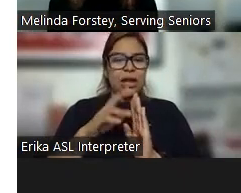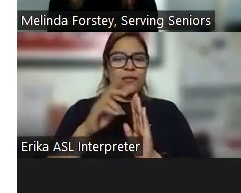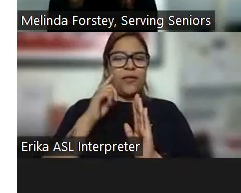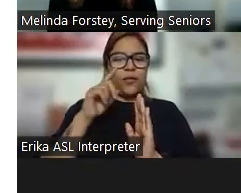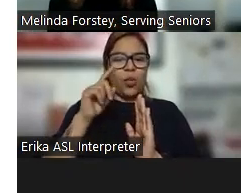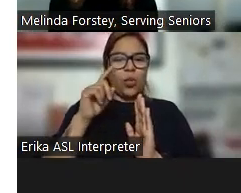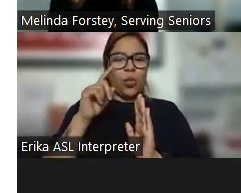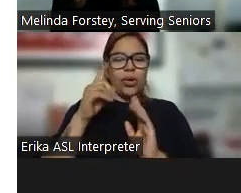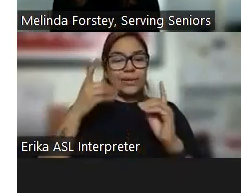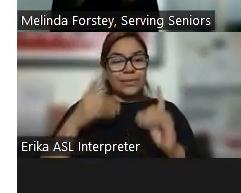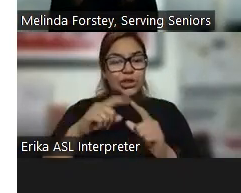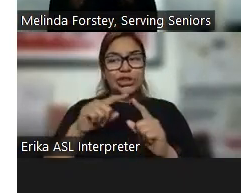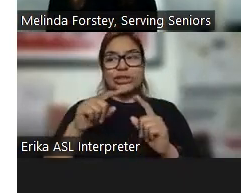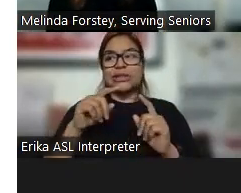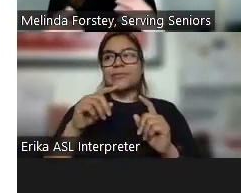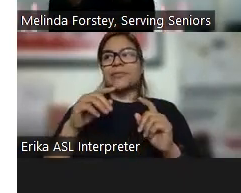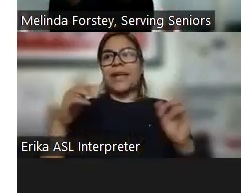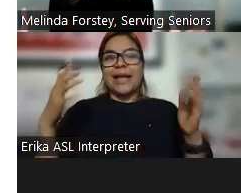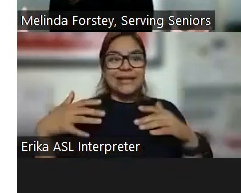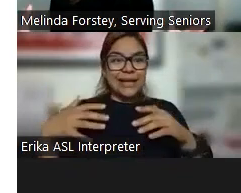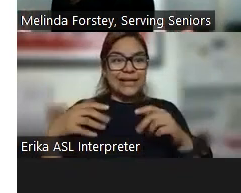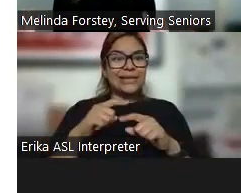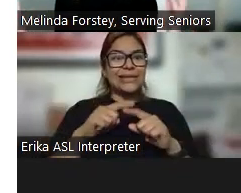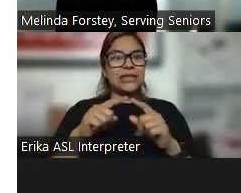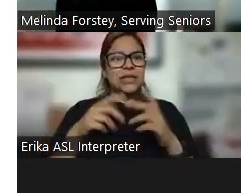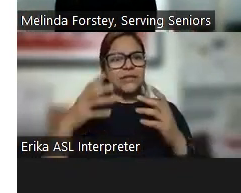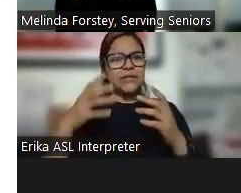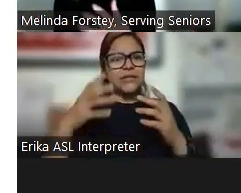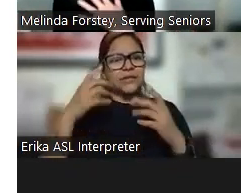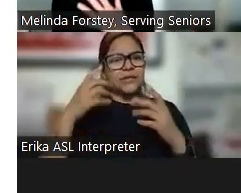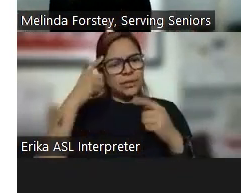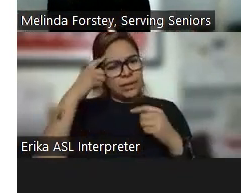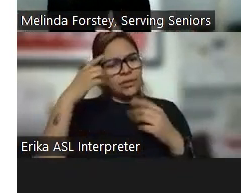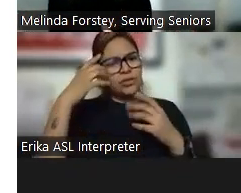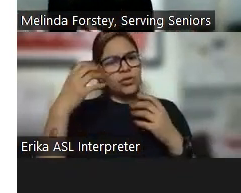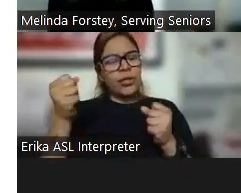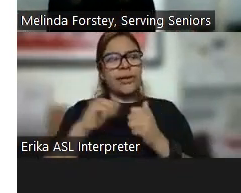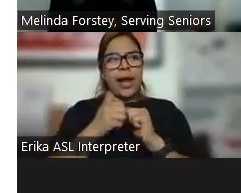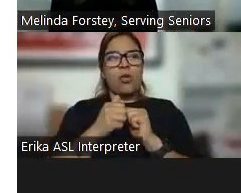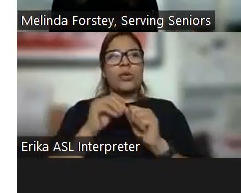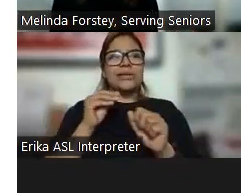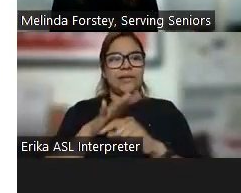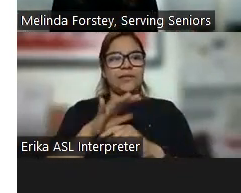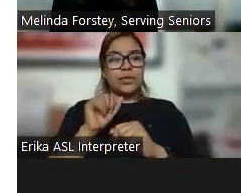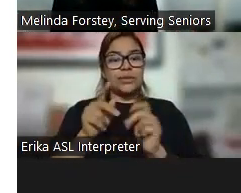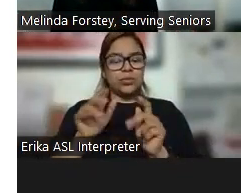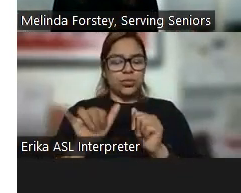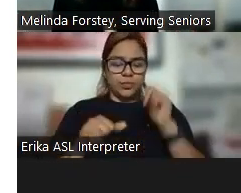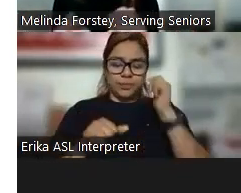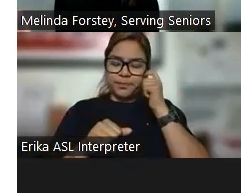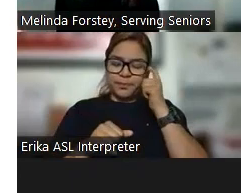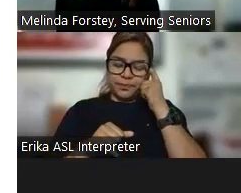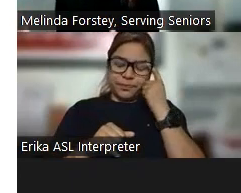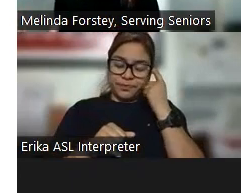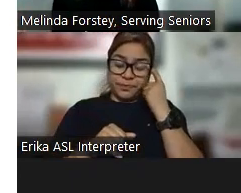adults that we've served. And then really looking at additional case management outcomes. have we been able to connect